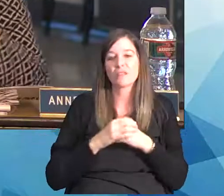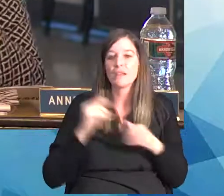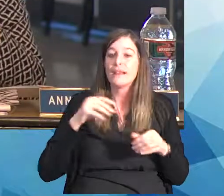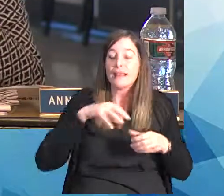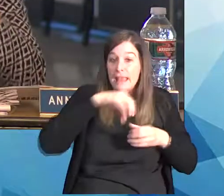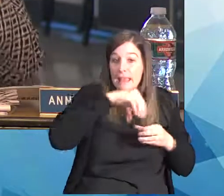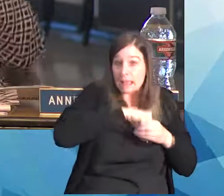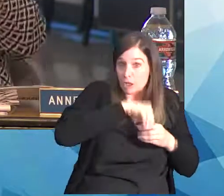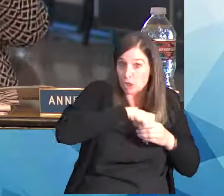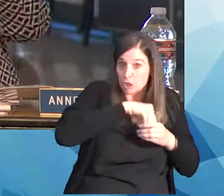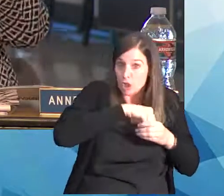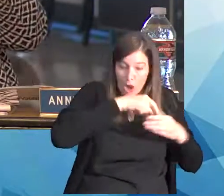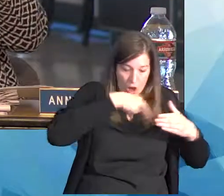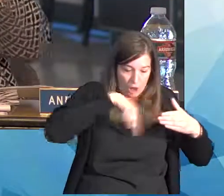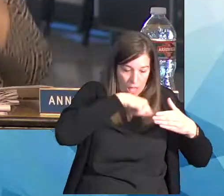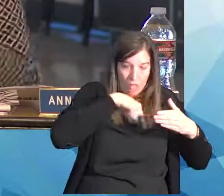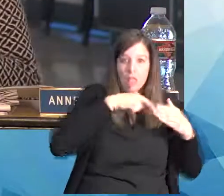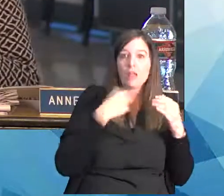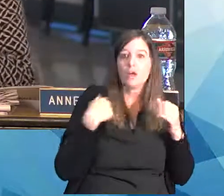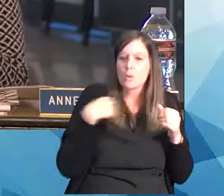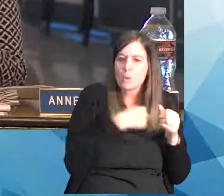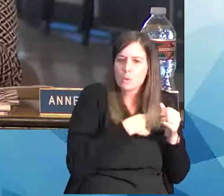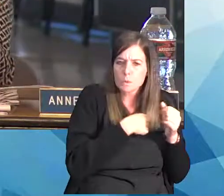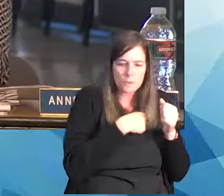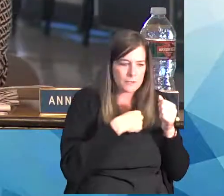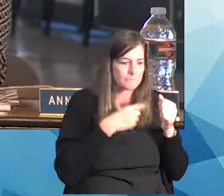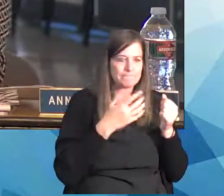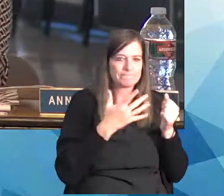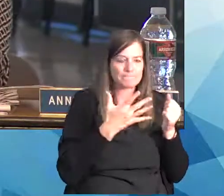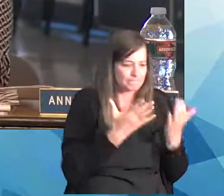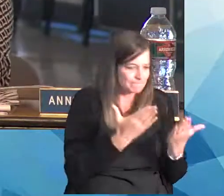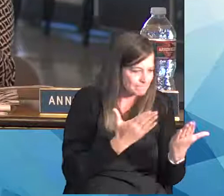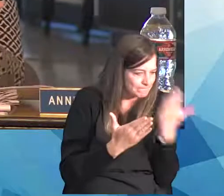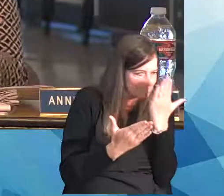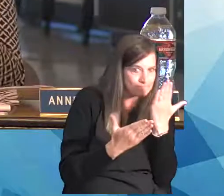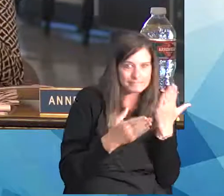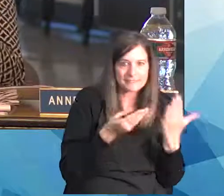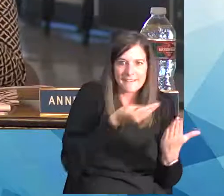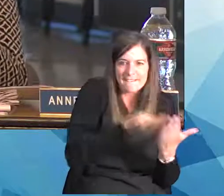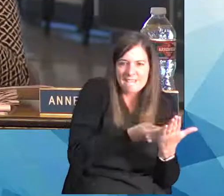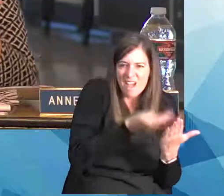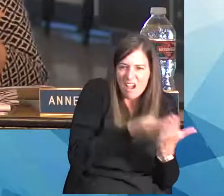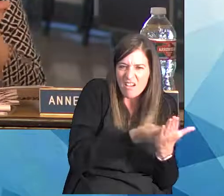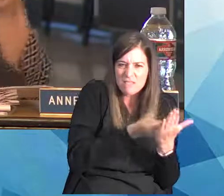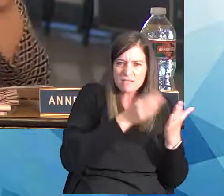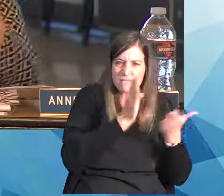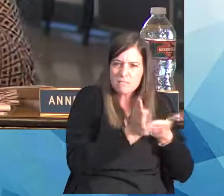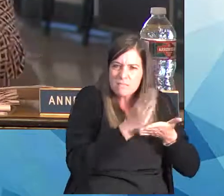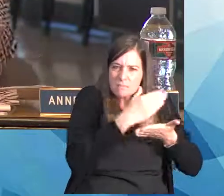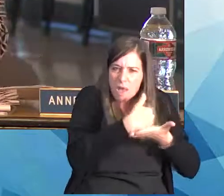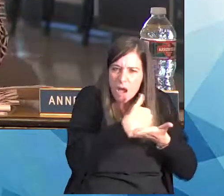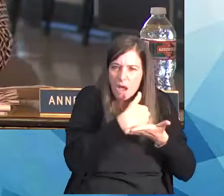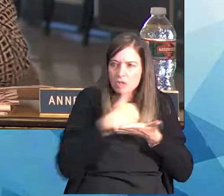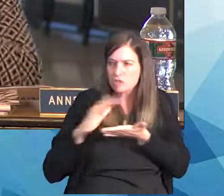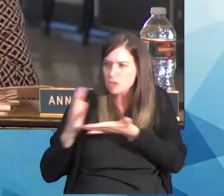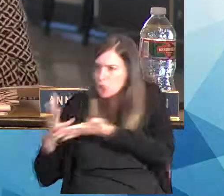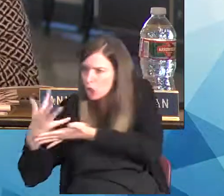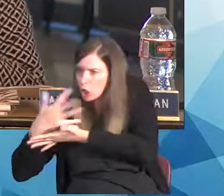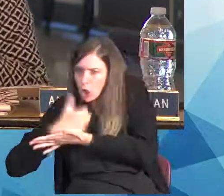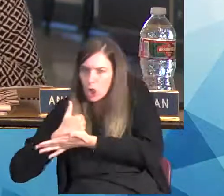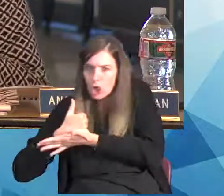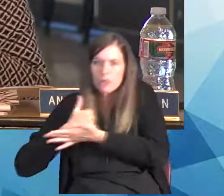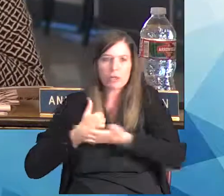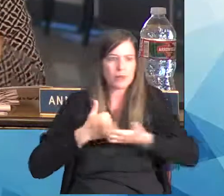internally doing a deep dive into our funding, our revenues, and our